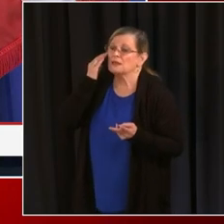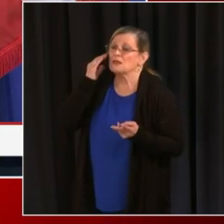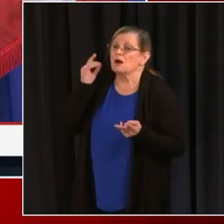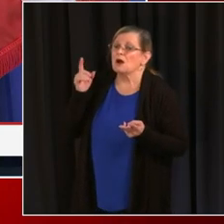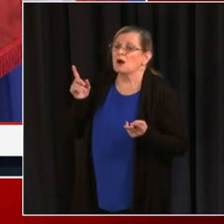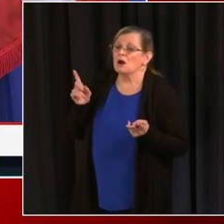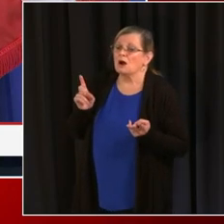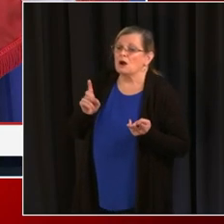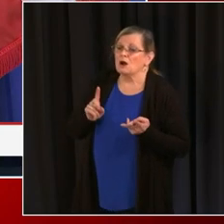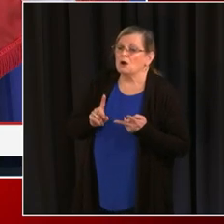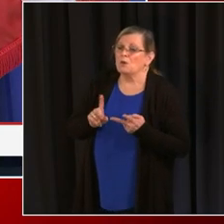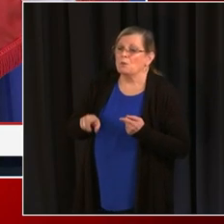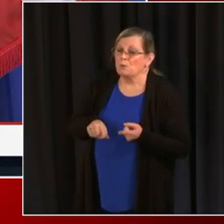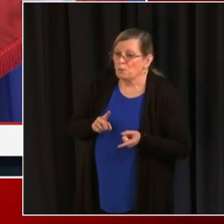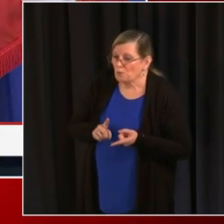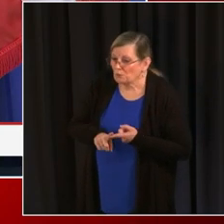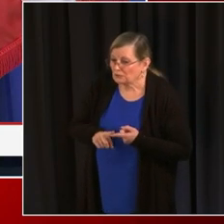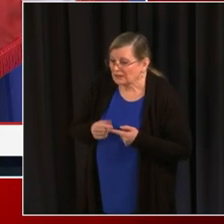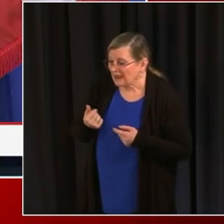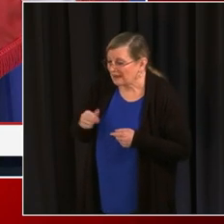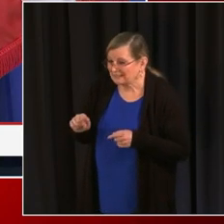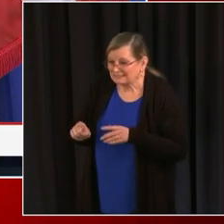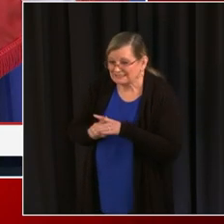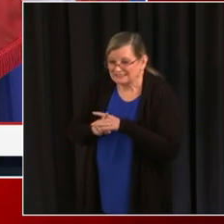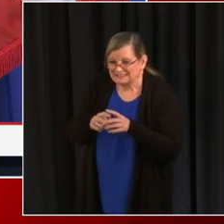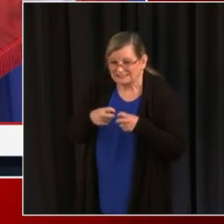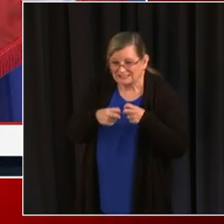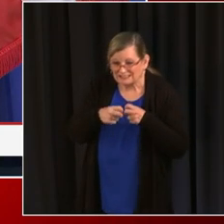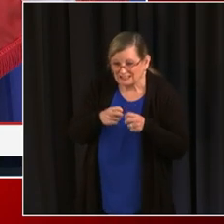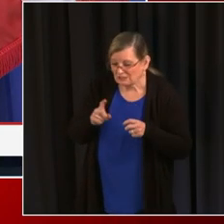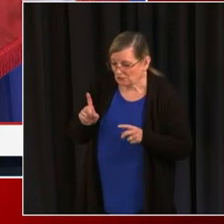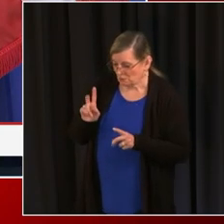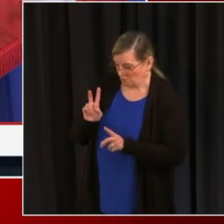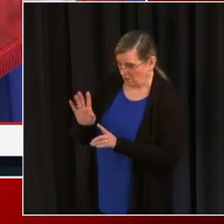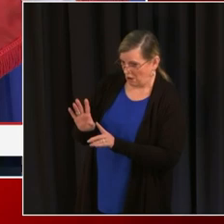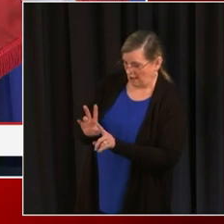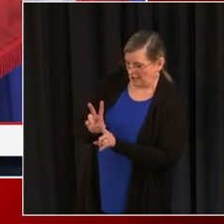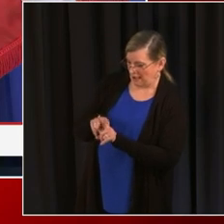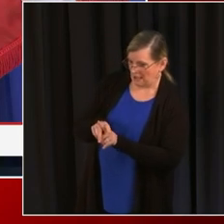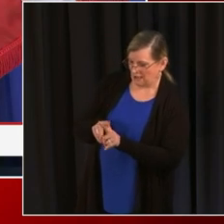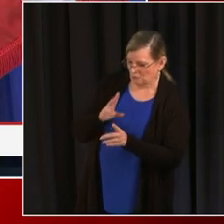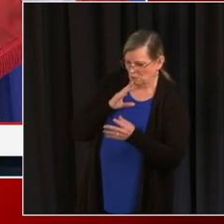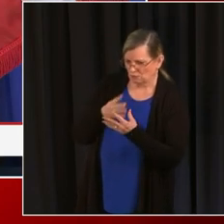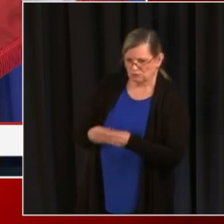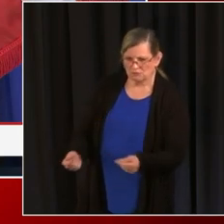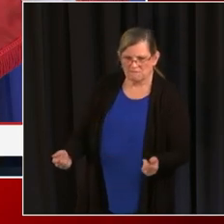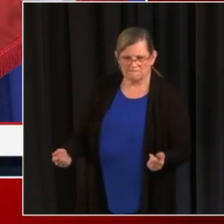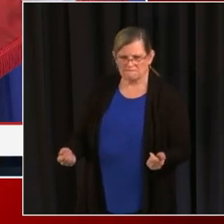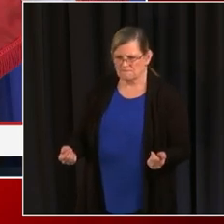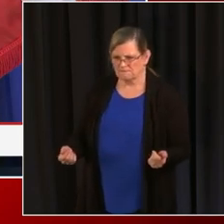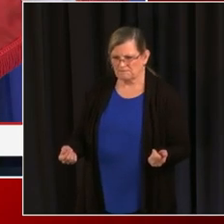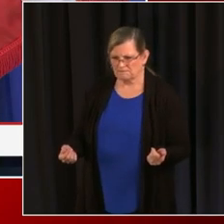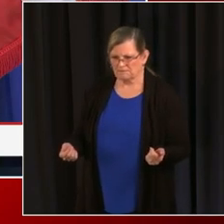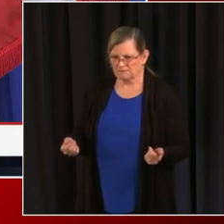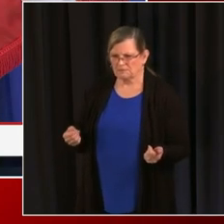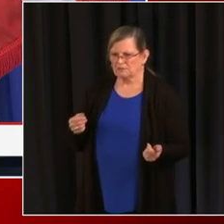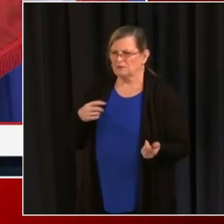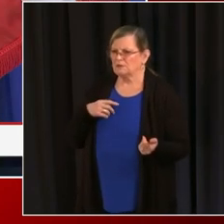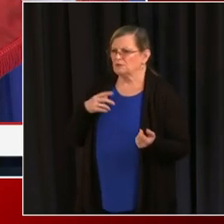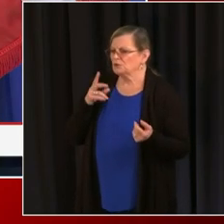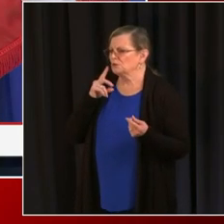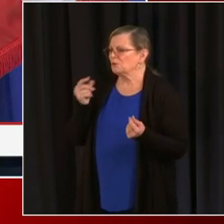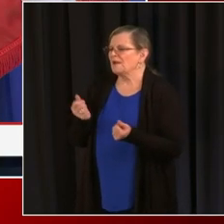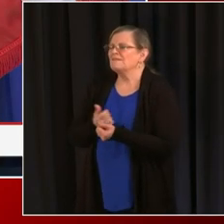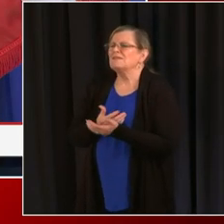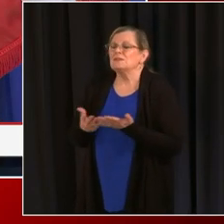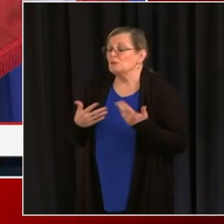know when any issue for their claim will be resolved. So we're doing